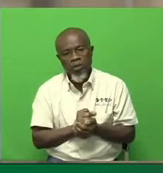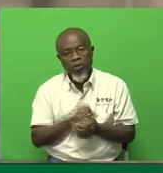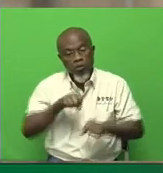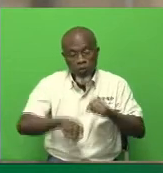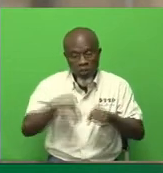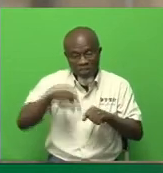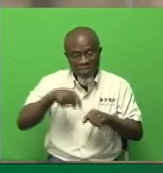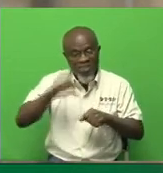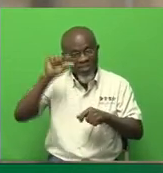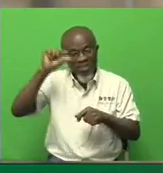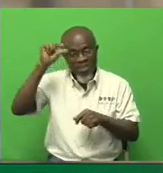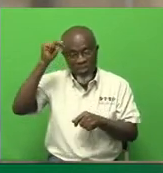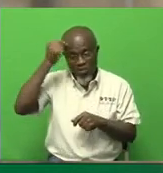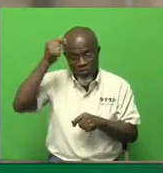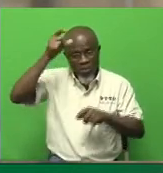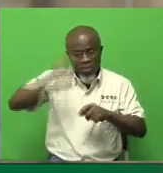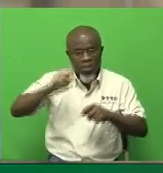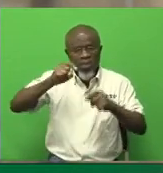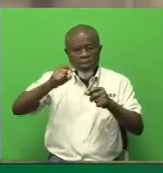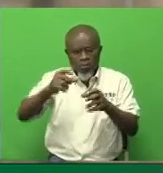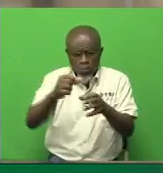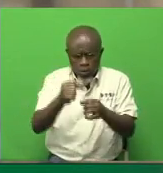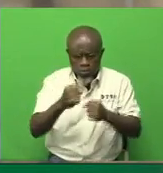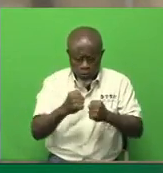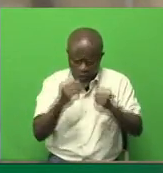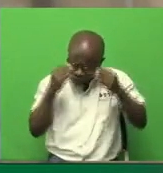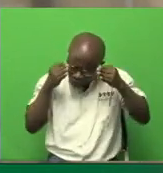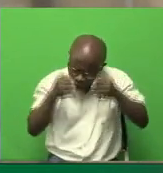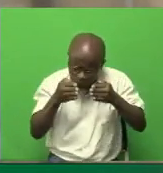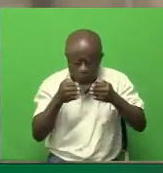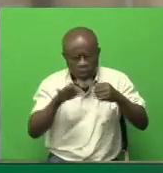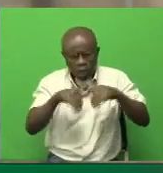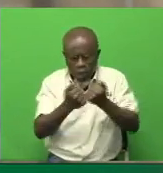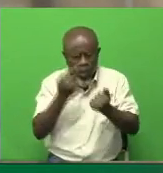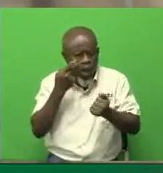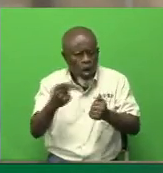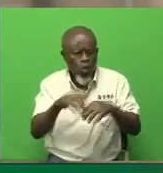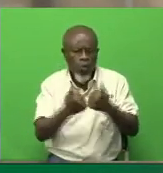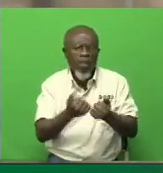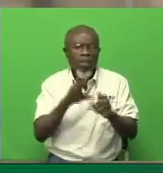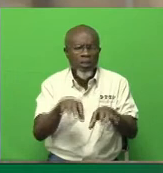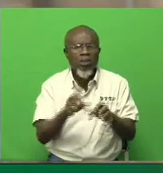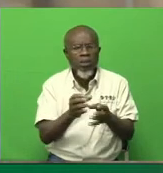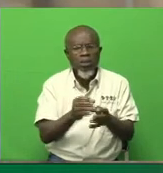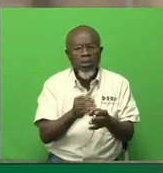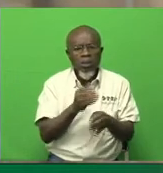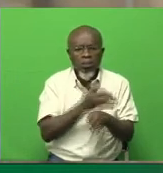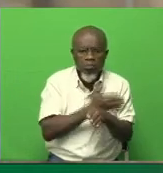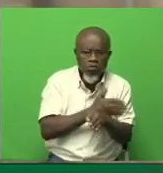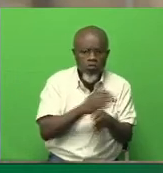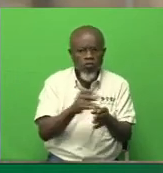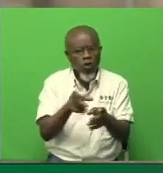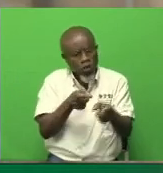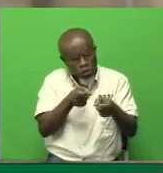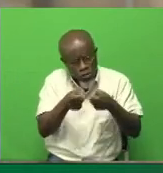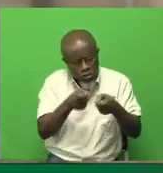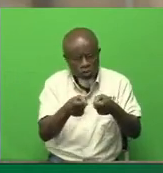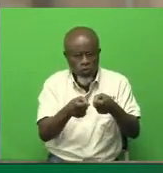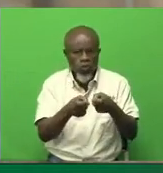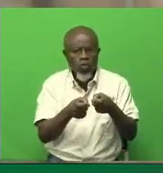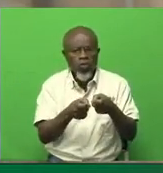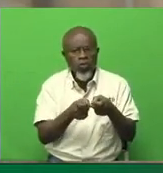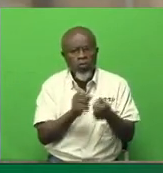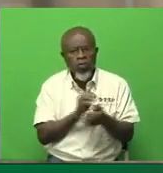and pursue policies to protect the people of Trinidad and Tobago in 2020